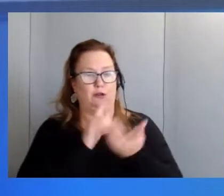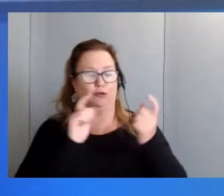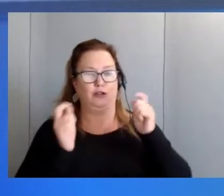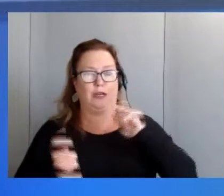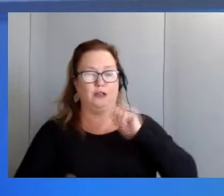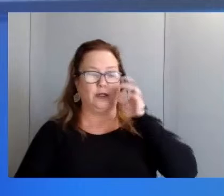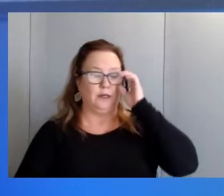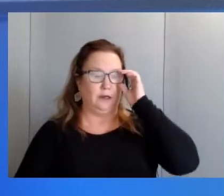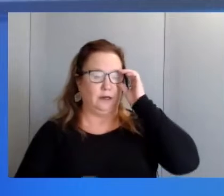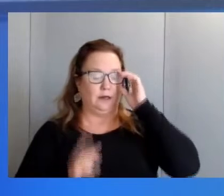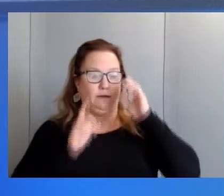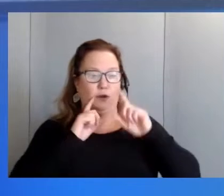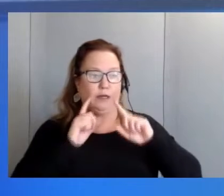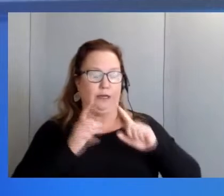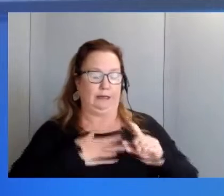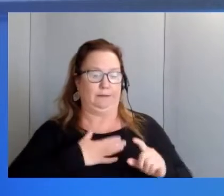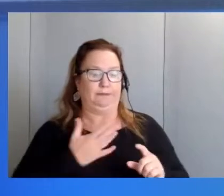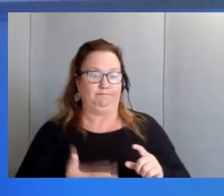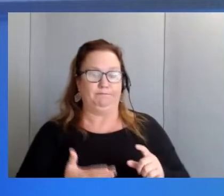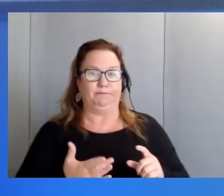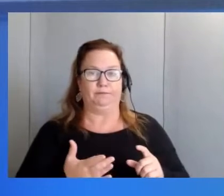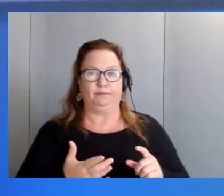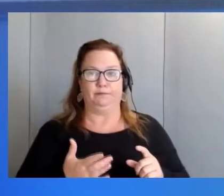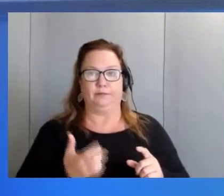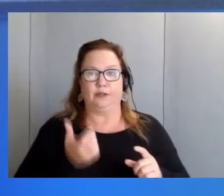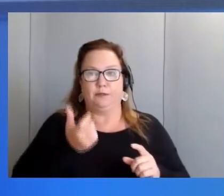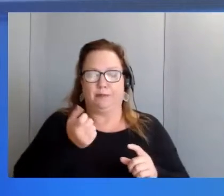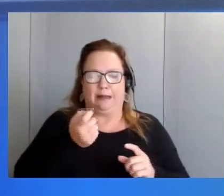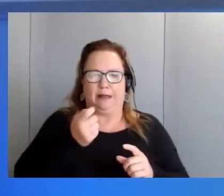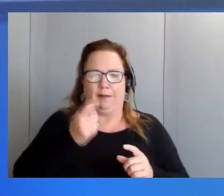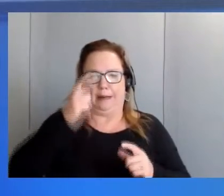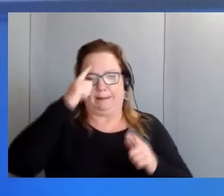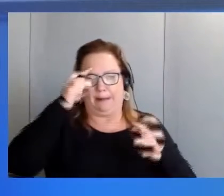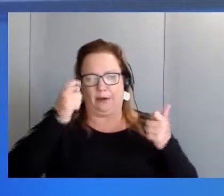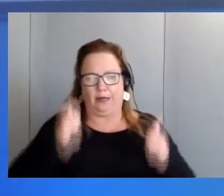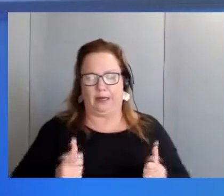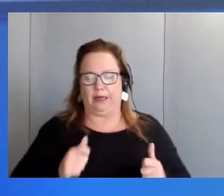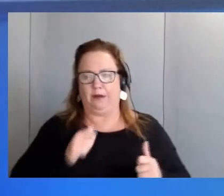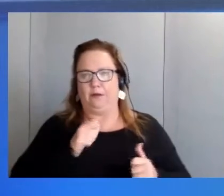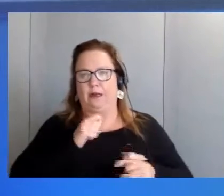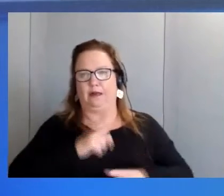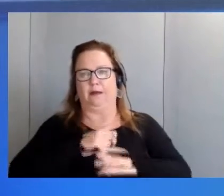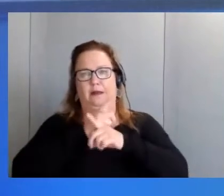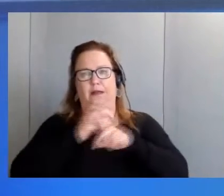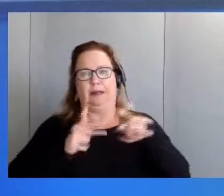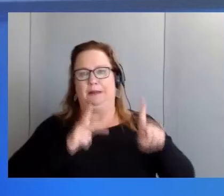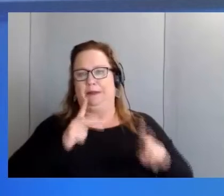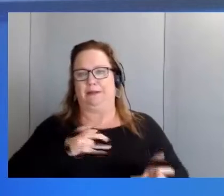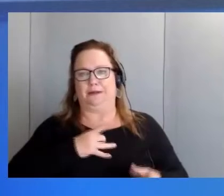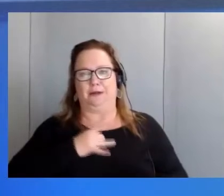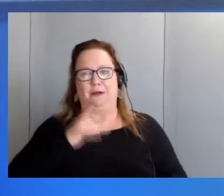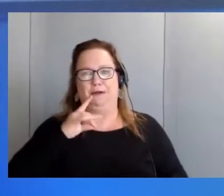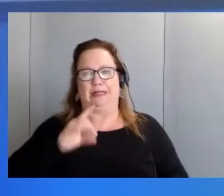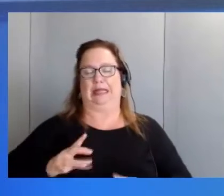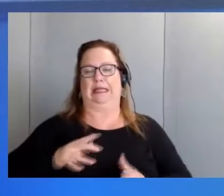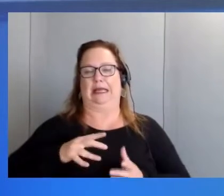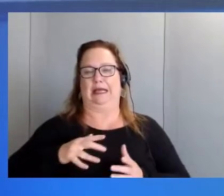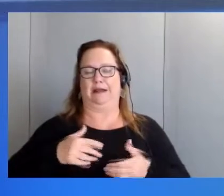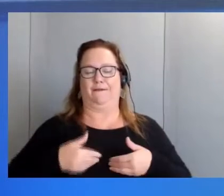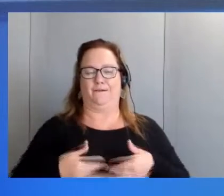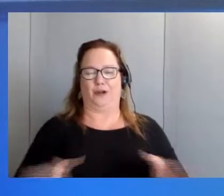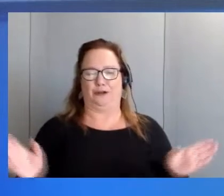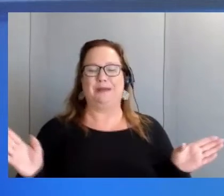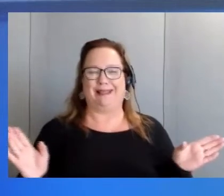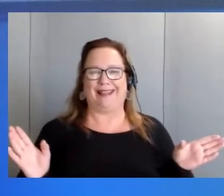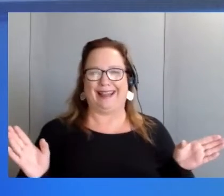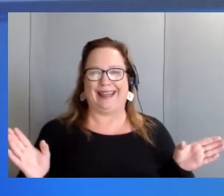if you can get them to admit, there's maybe been a little slippage without being defensive. People don't like that sort of vulnerability